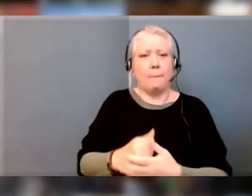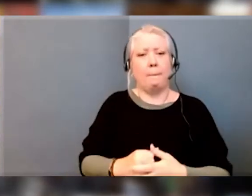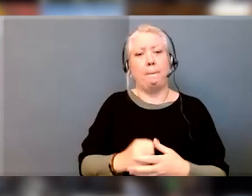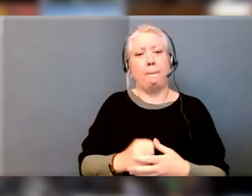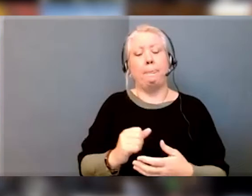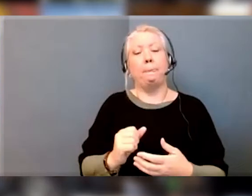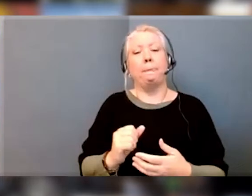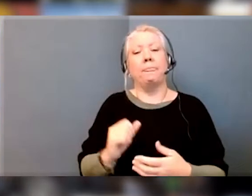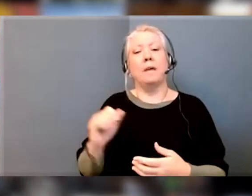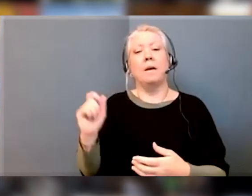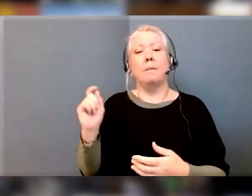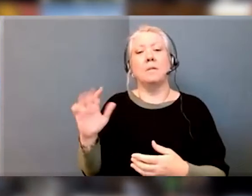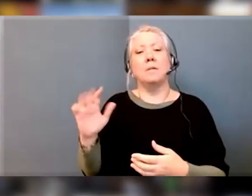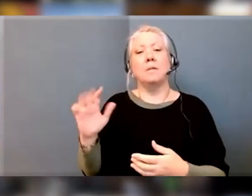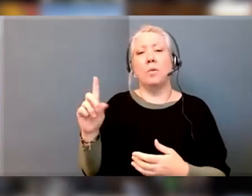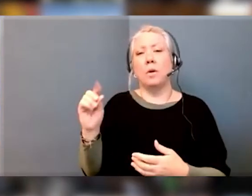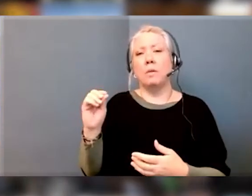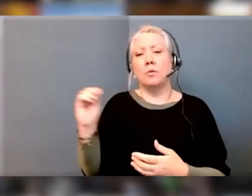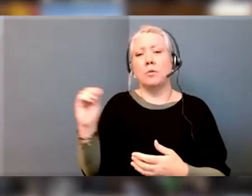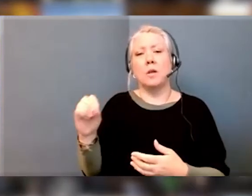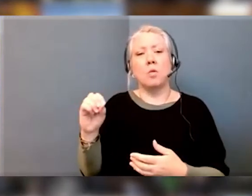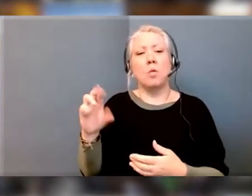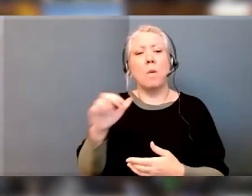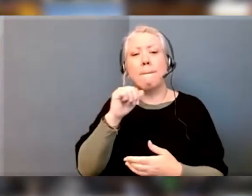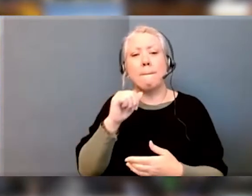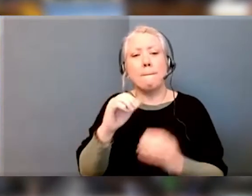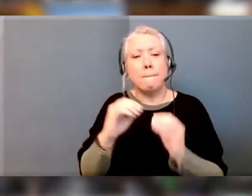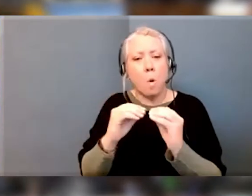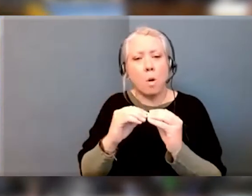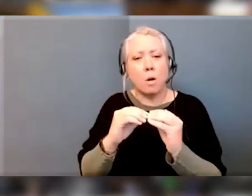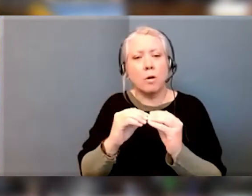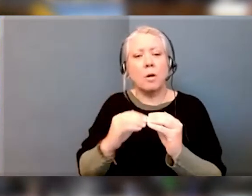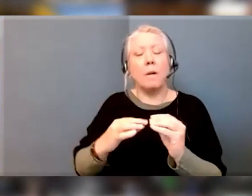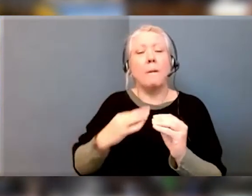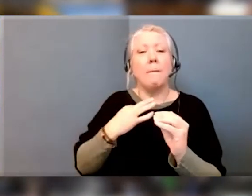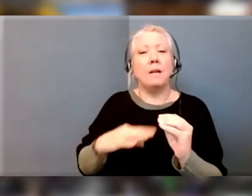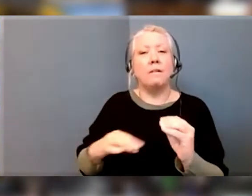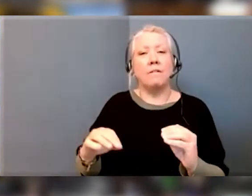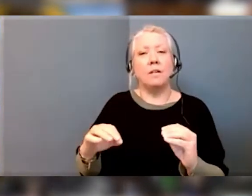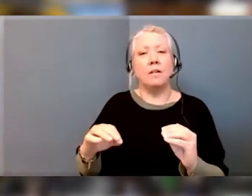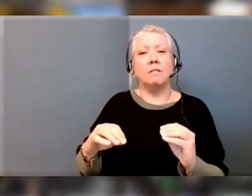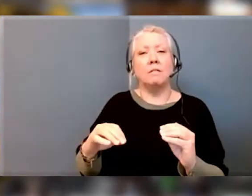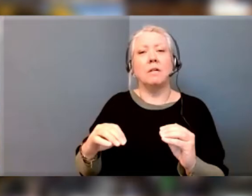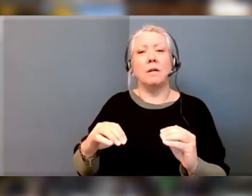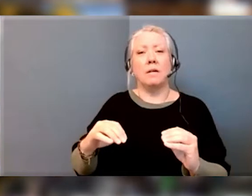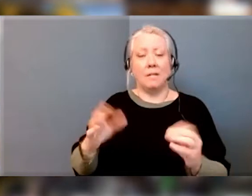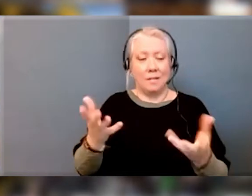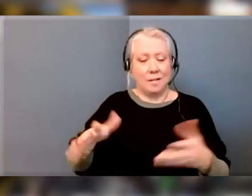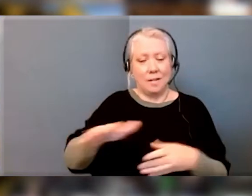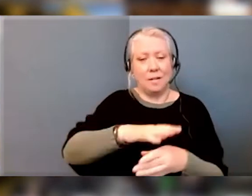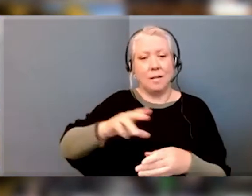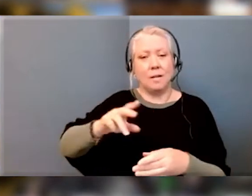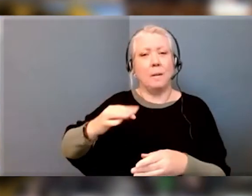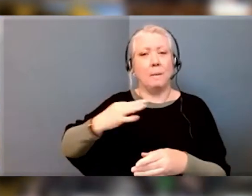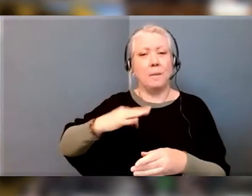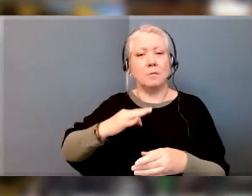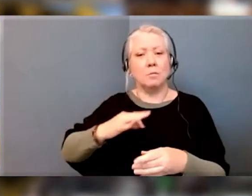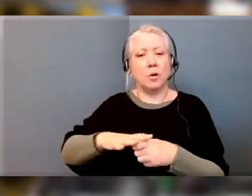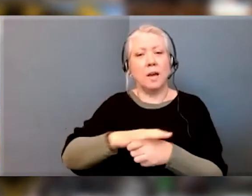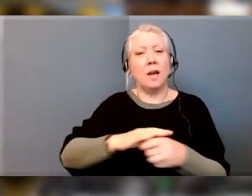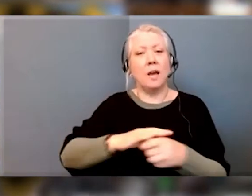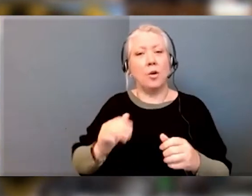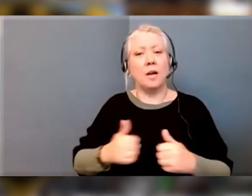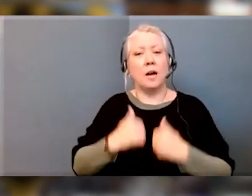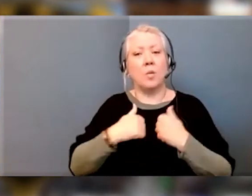least 51% or more of their program participants are Pittsburgh residents with low or moderate income. We do prefer to see that percentage be a little bit higher